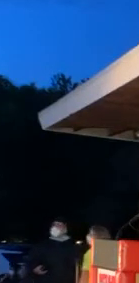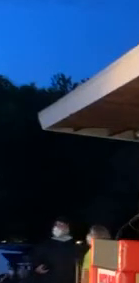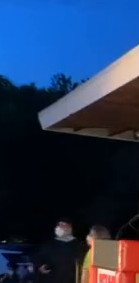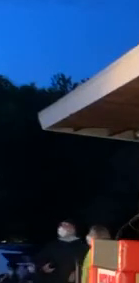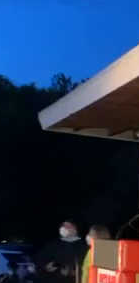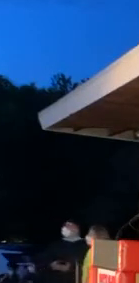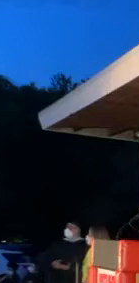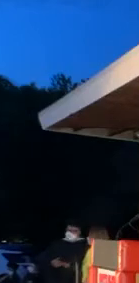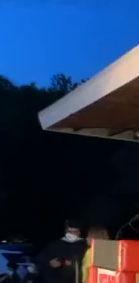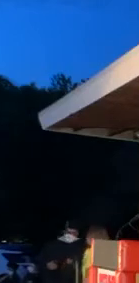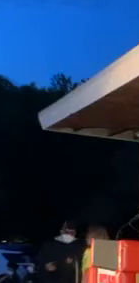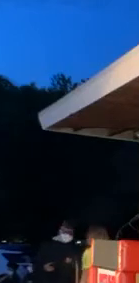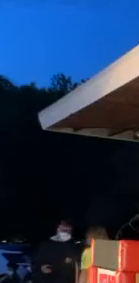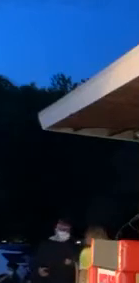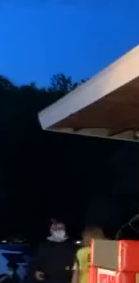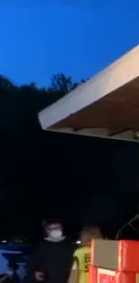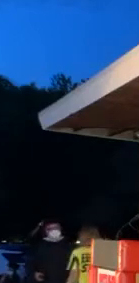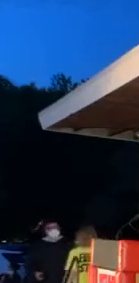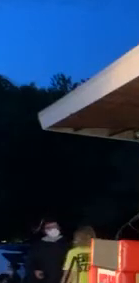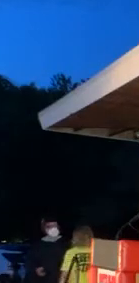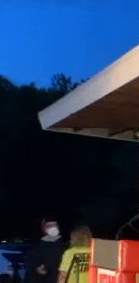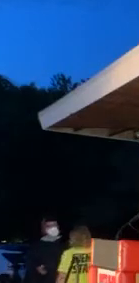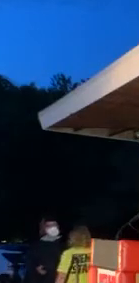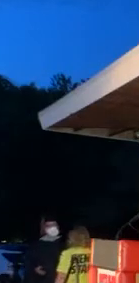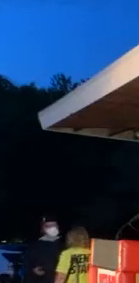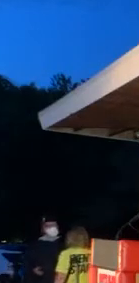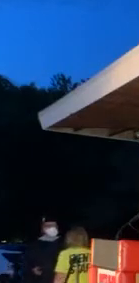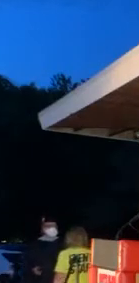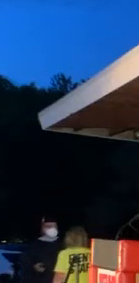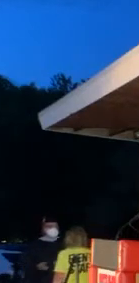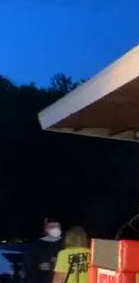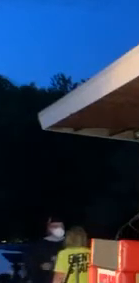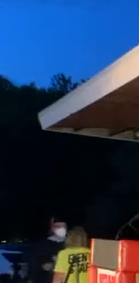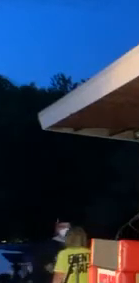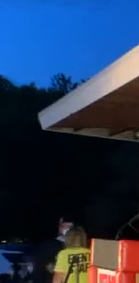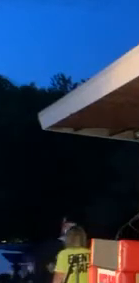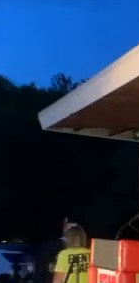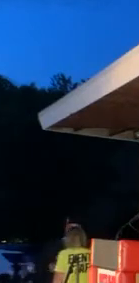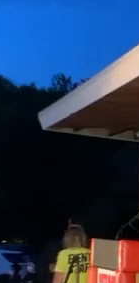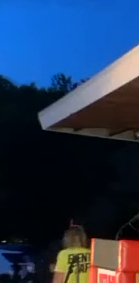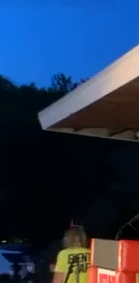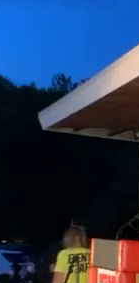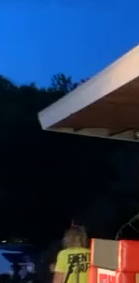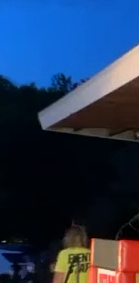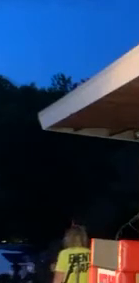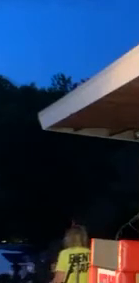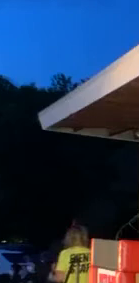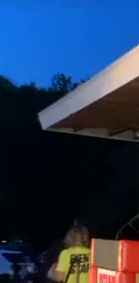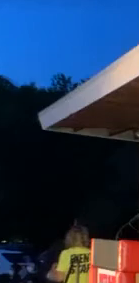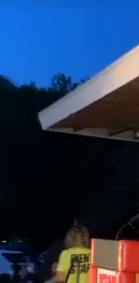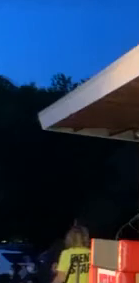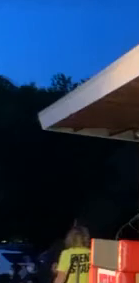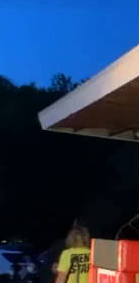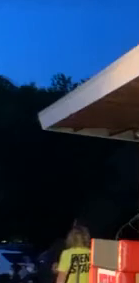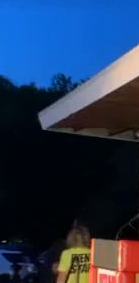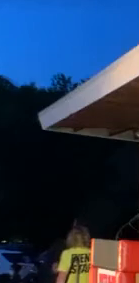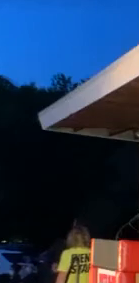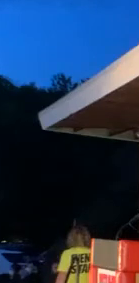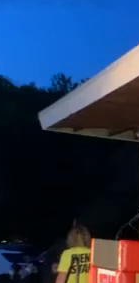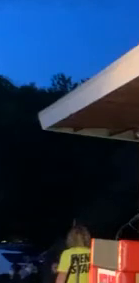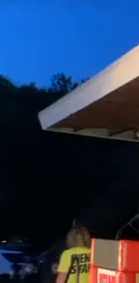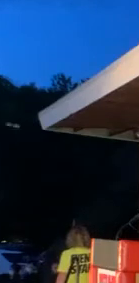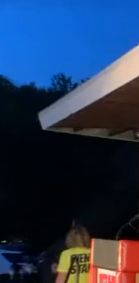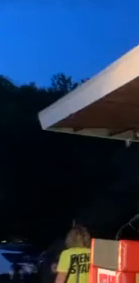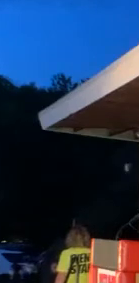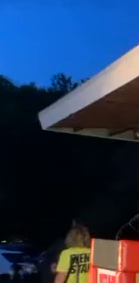Hi, class of 2020. It's Mrs. Veem from the 7th grade red team. On the last day of school in 7th grade, I played the song Everybody's Free for all